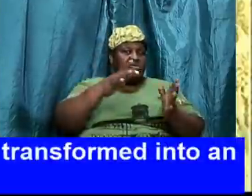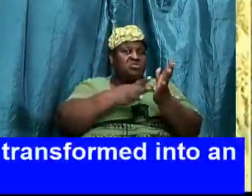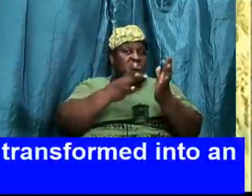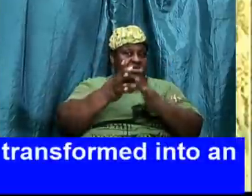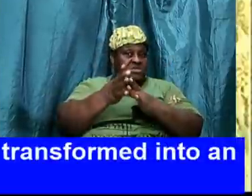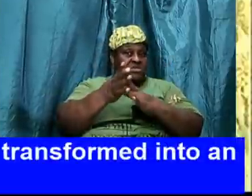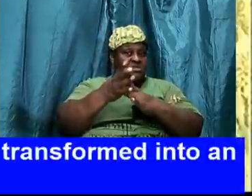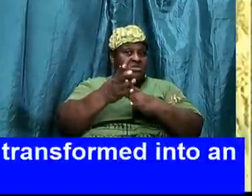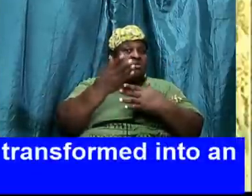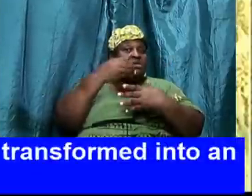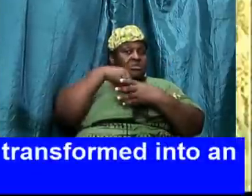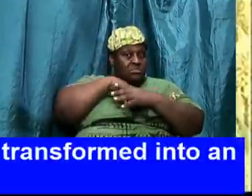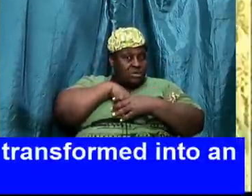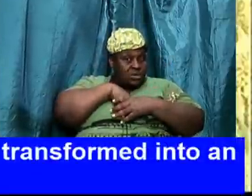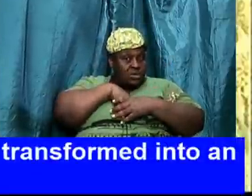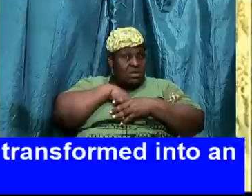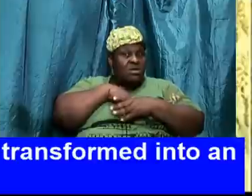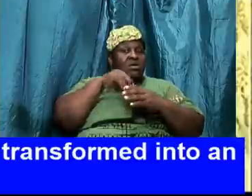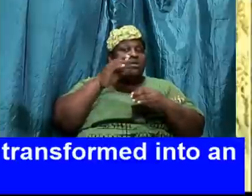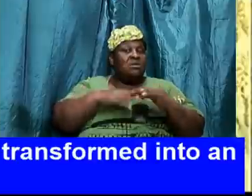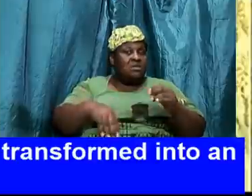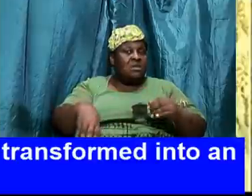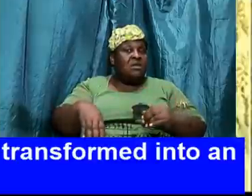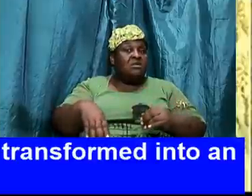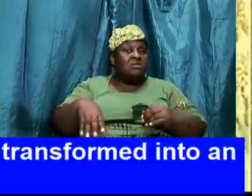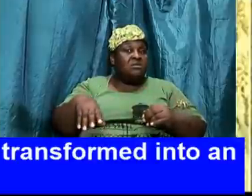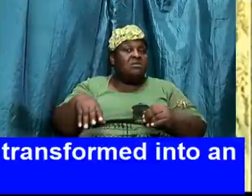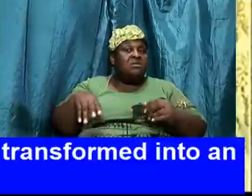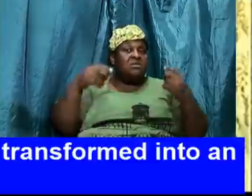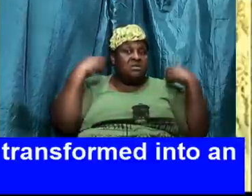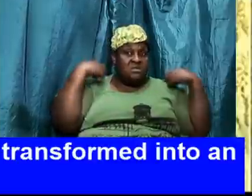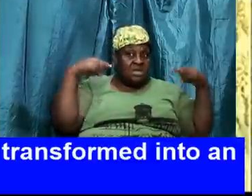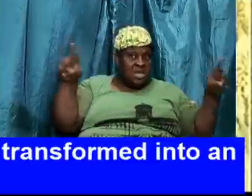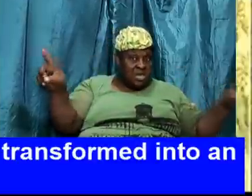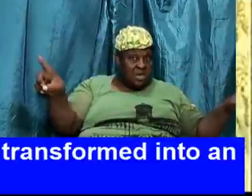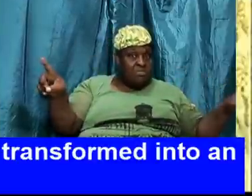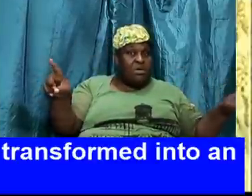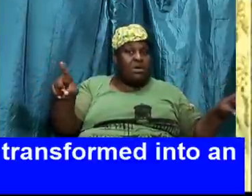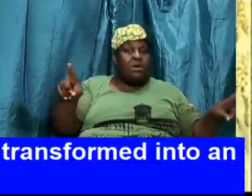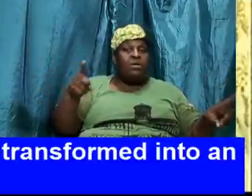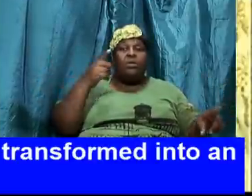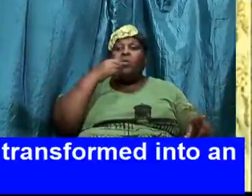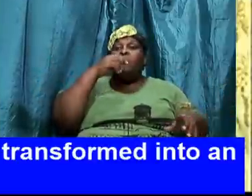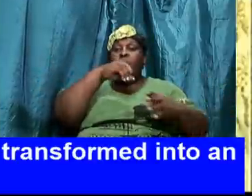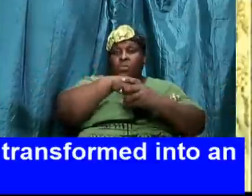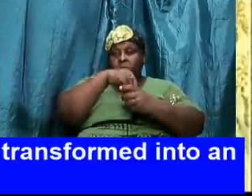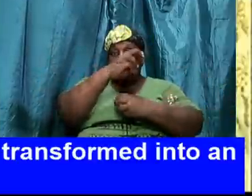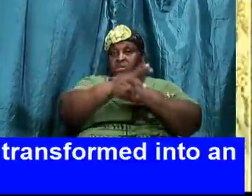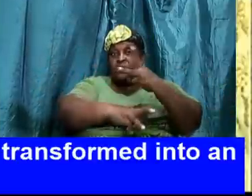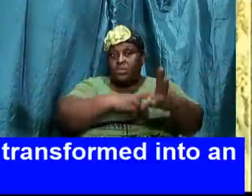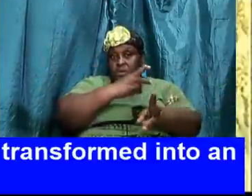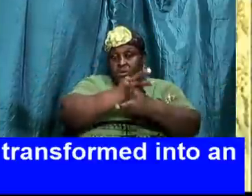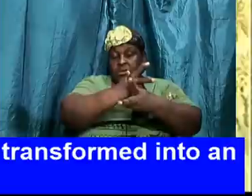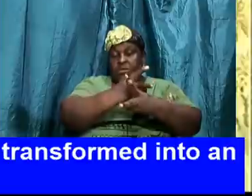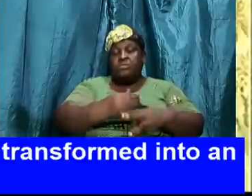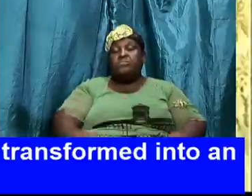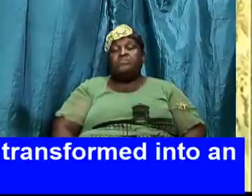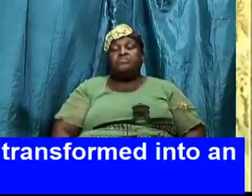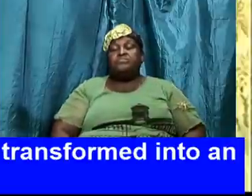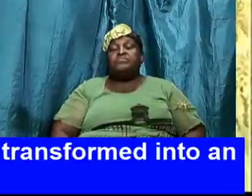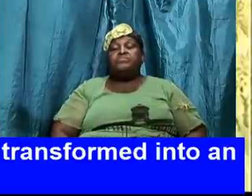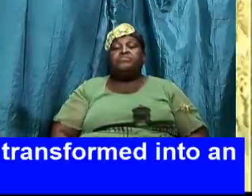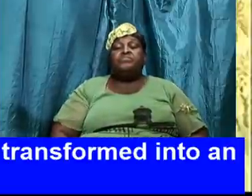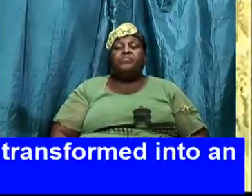he, these spirits who roam the atmosphere. These